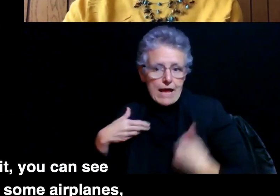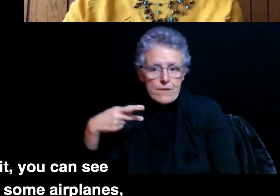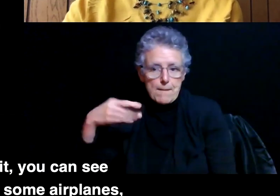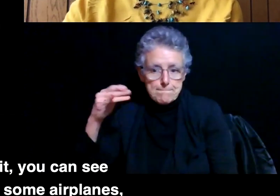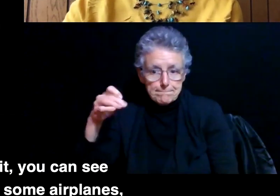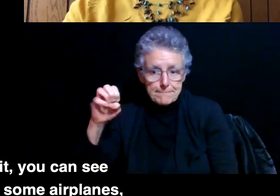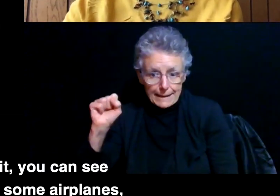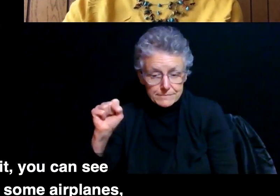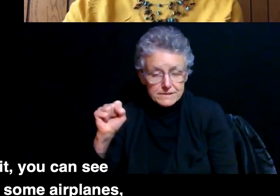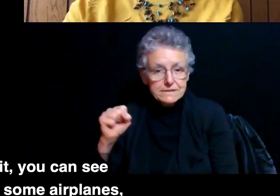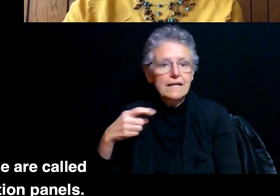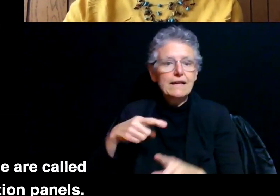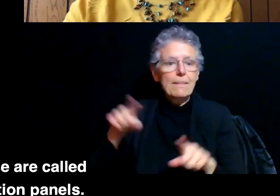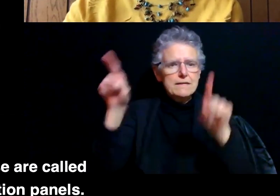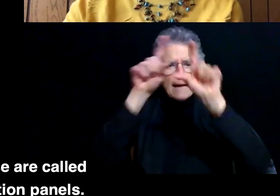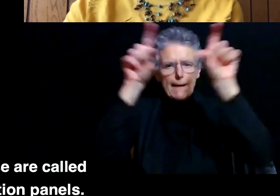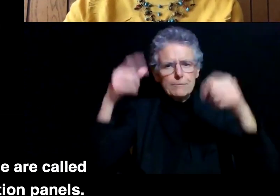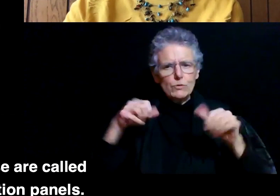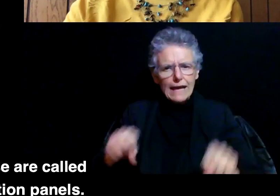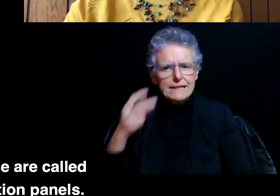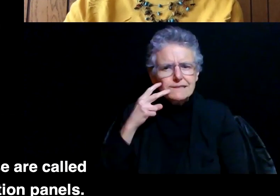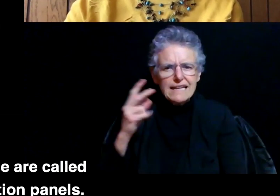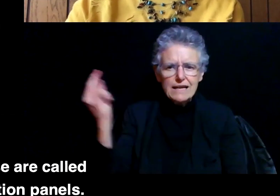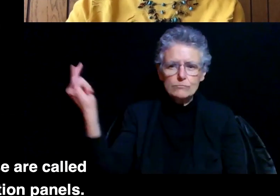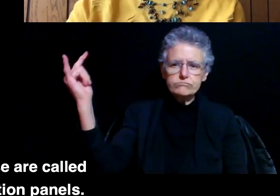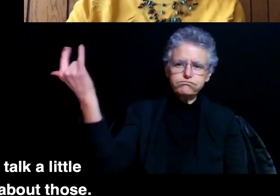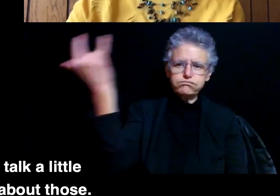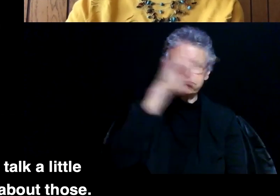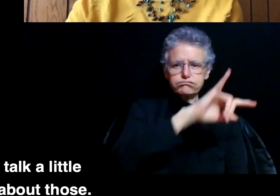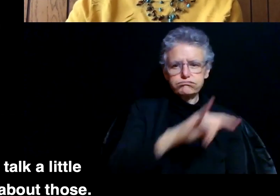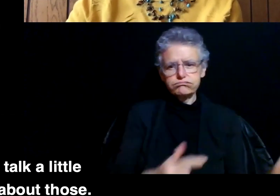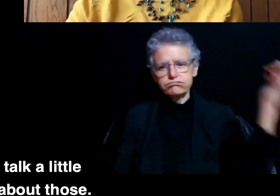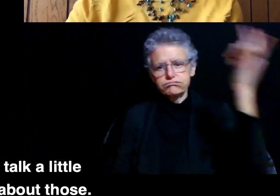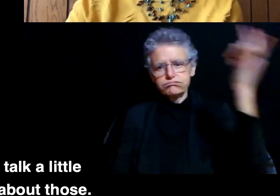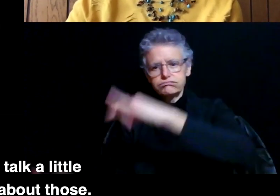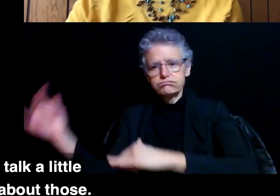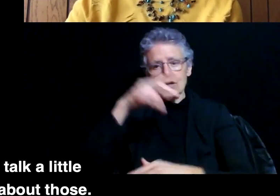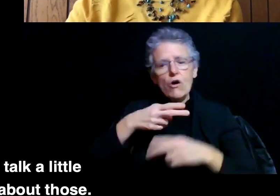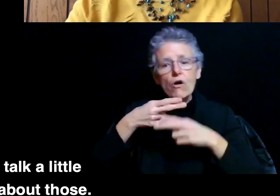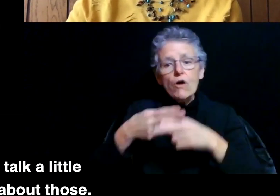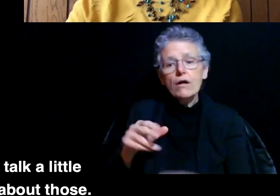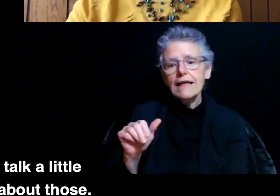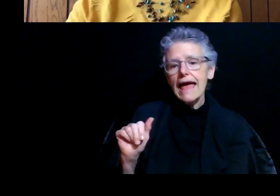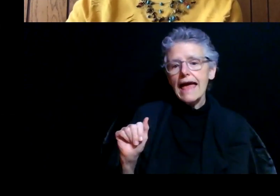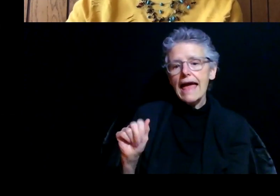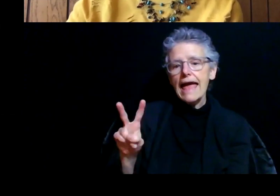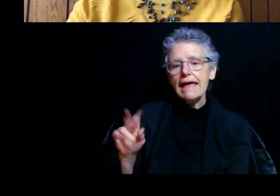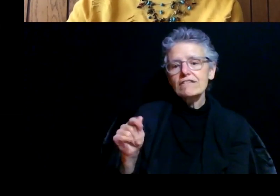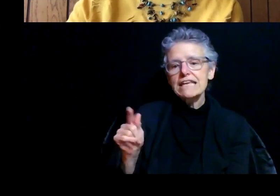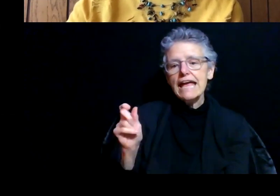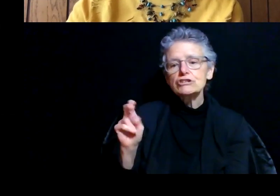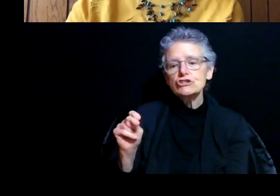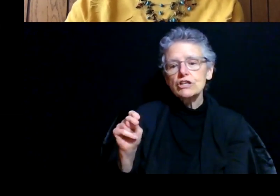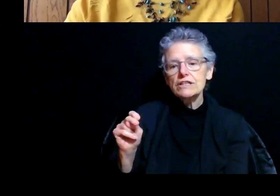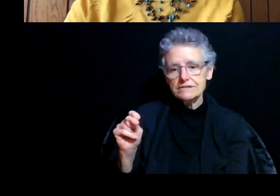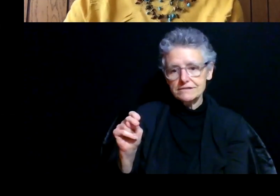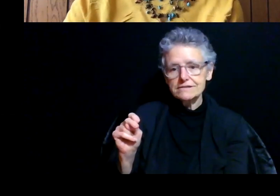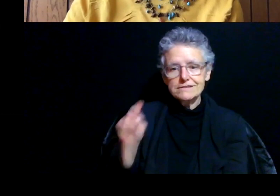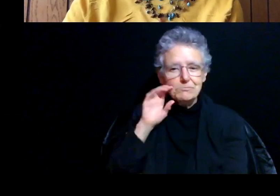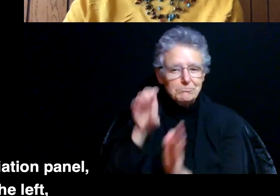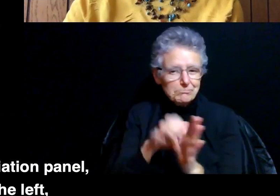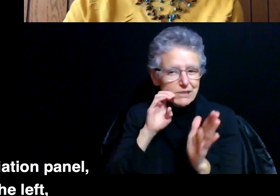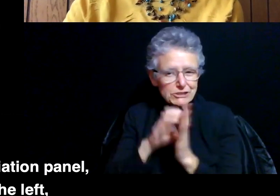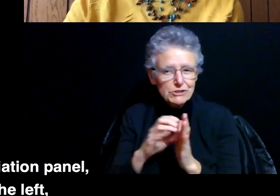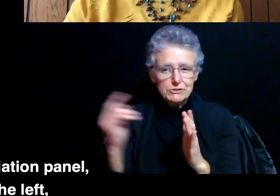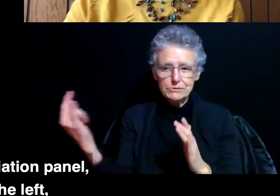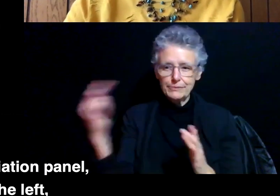that there are some airplanes, and these are called the Aviation Panels. So we'll talk a little bit more about those. New slide shows a close-up of the Aviation Panel.